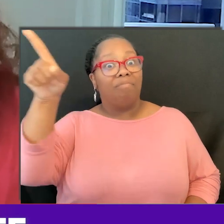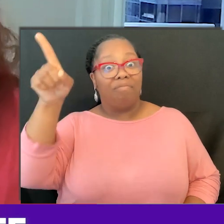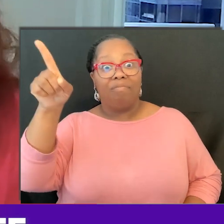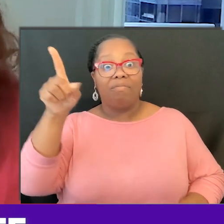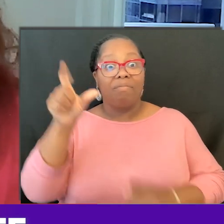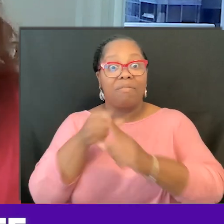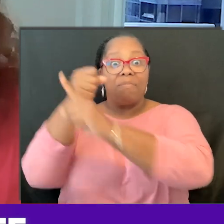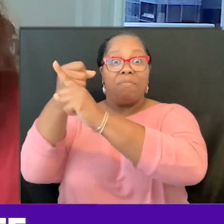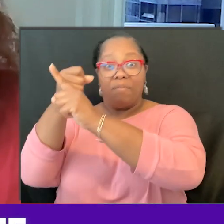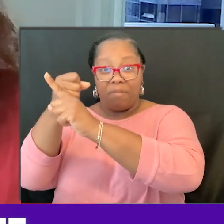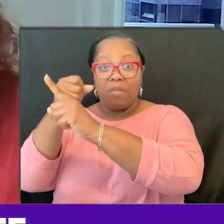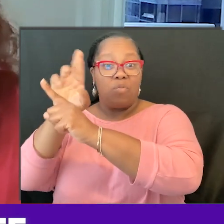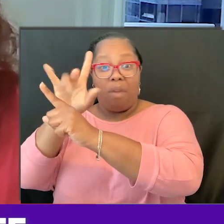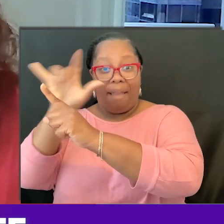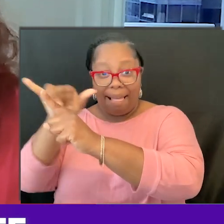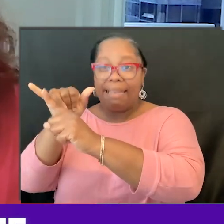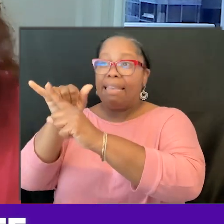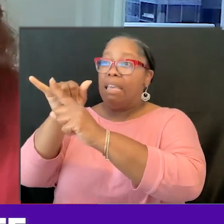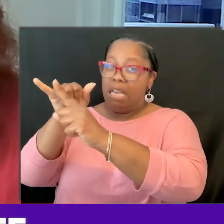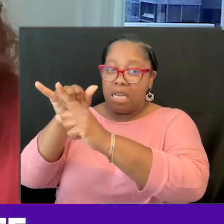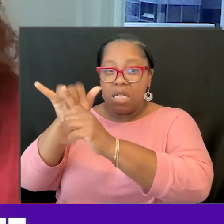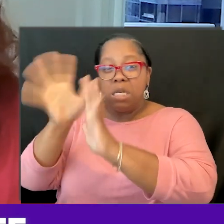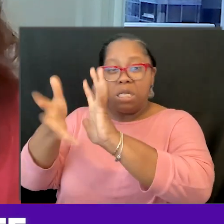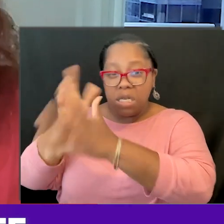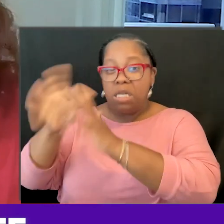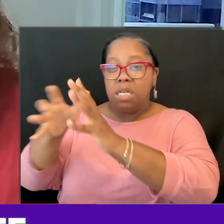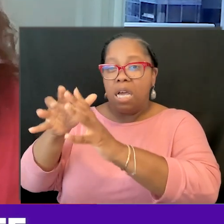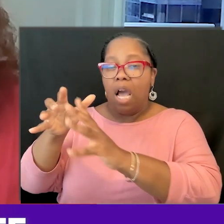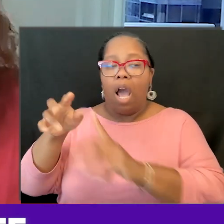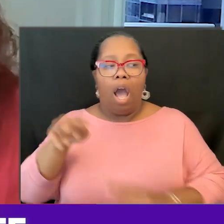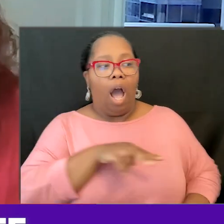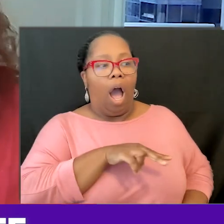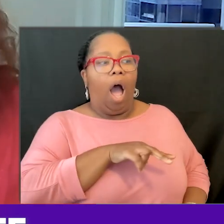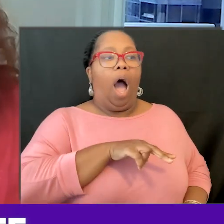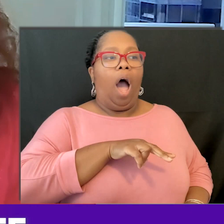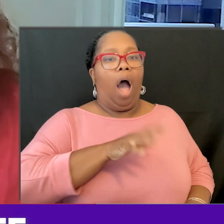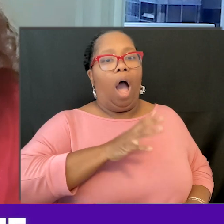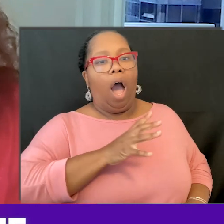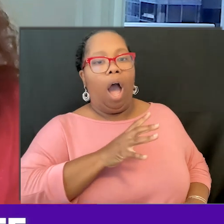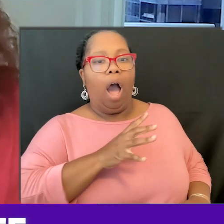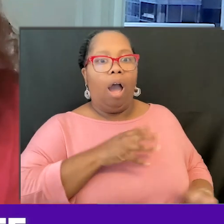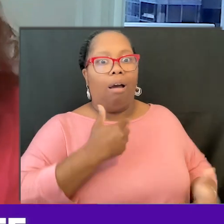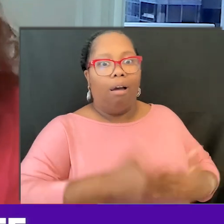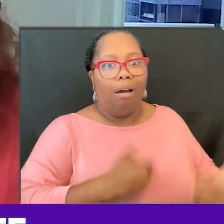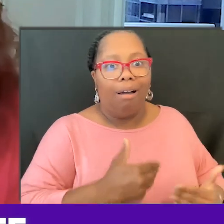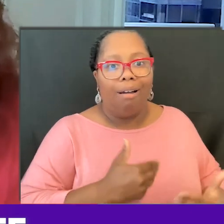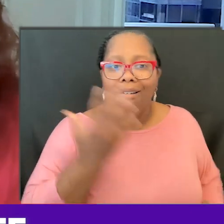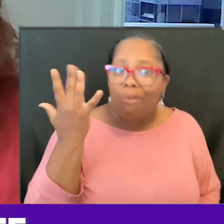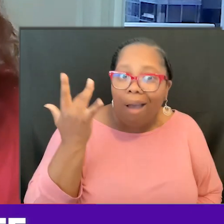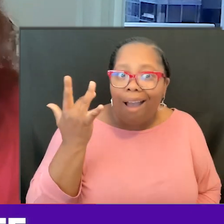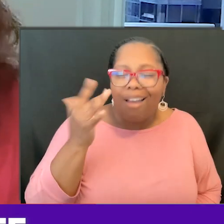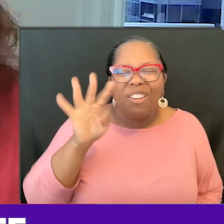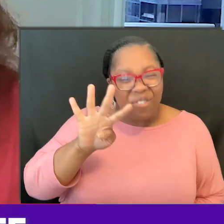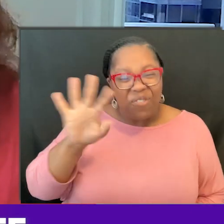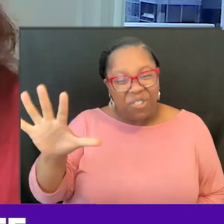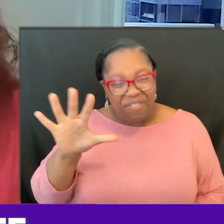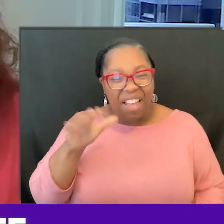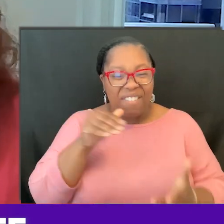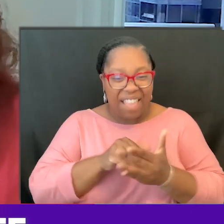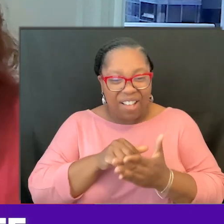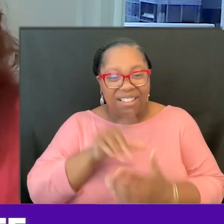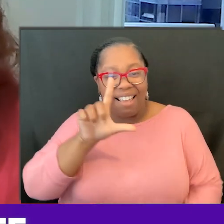result of us turning out more than 45,000 LAUSD education